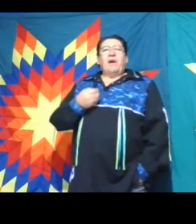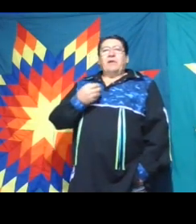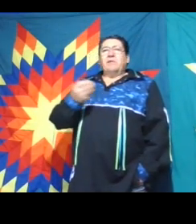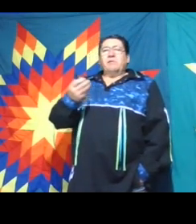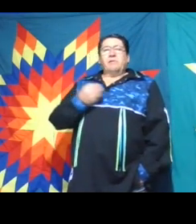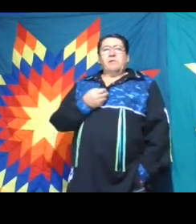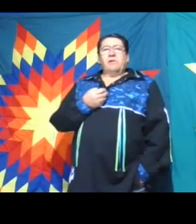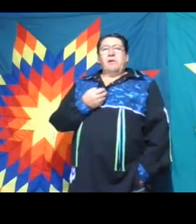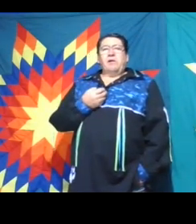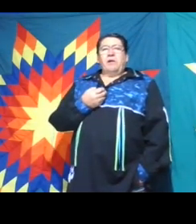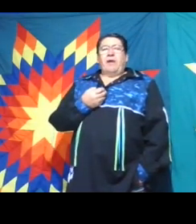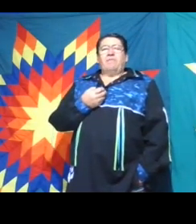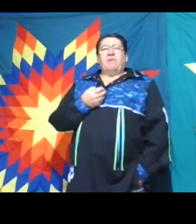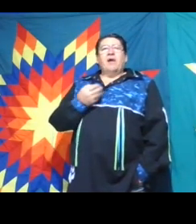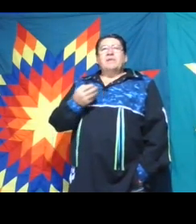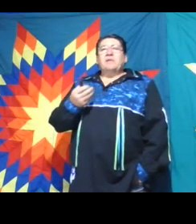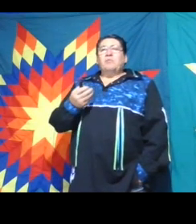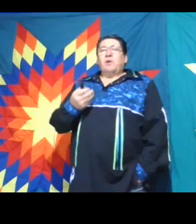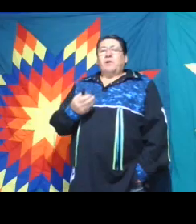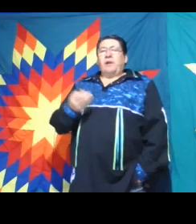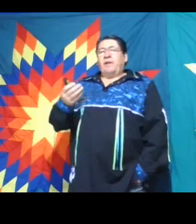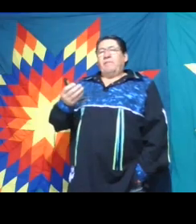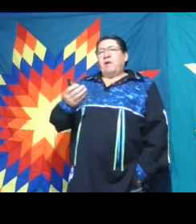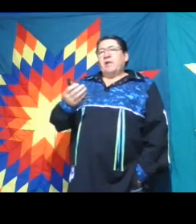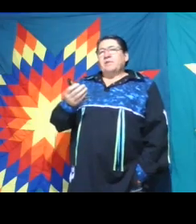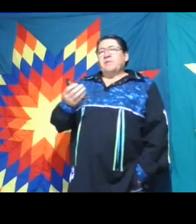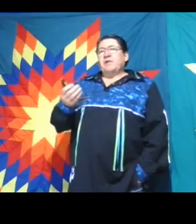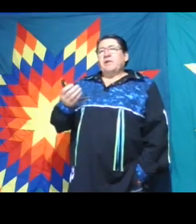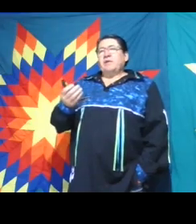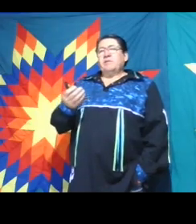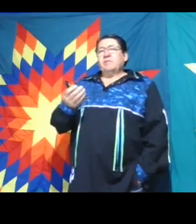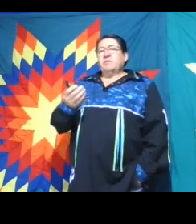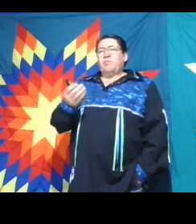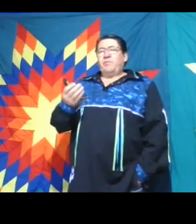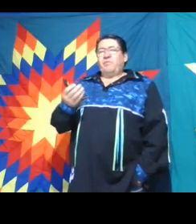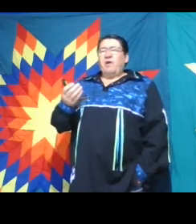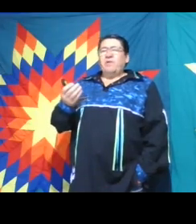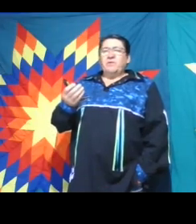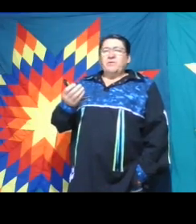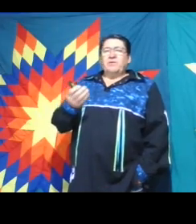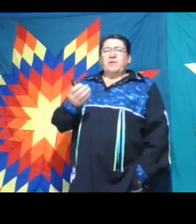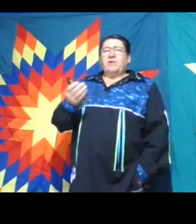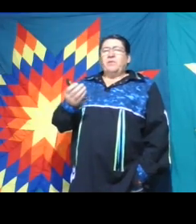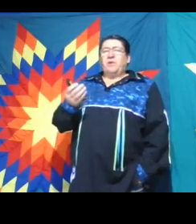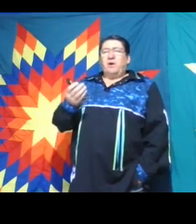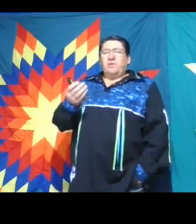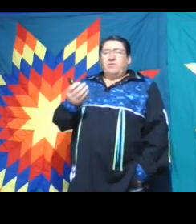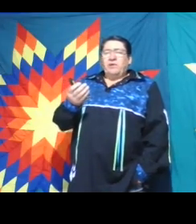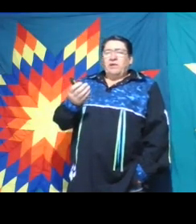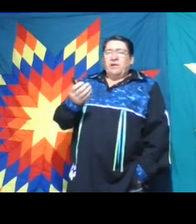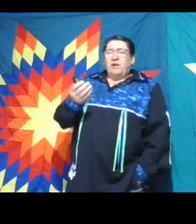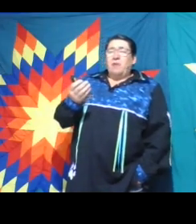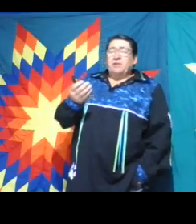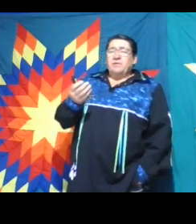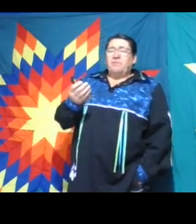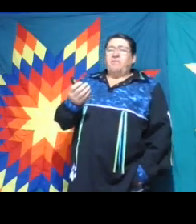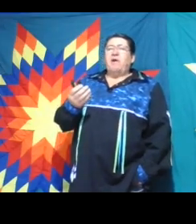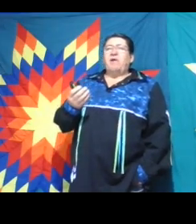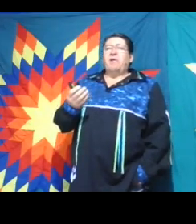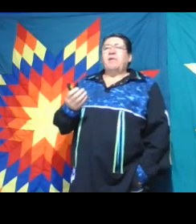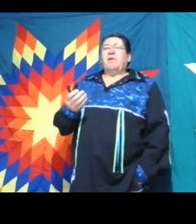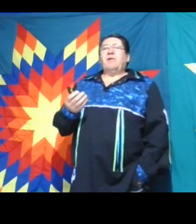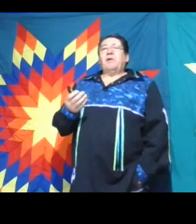If I have lost someone, and I've lost 3 fathers, or 2, all 3 adopted